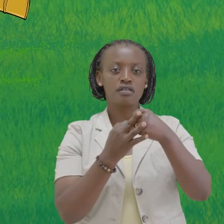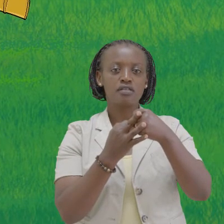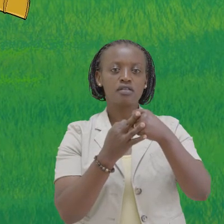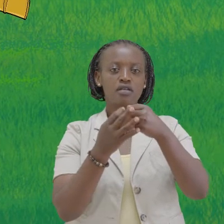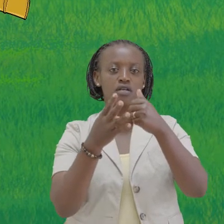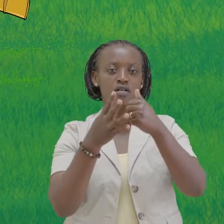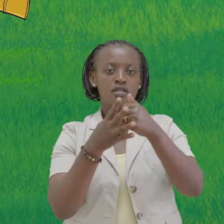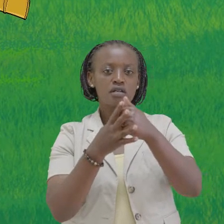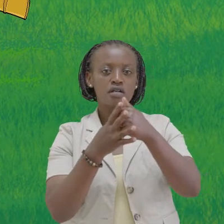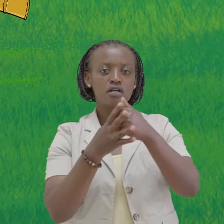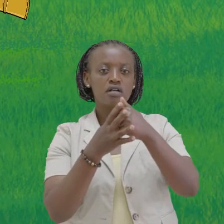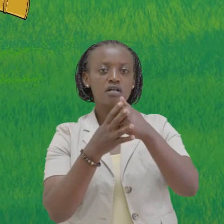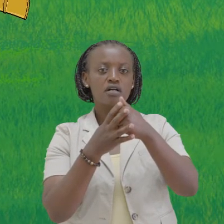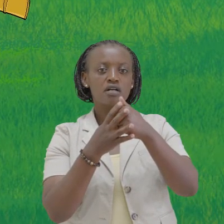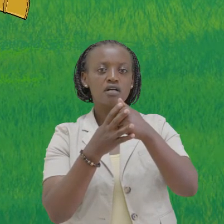1, 2, 3, 4, 5, 6, 7, 8.